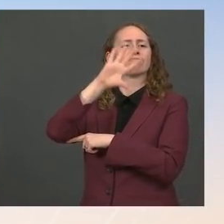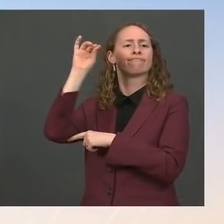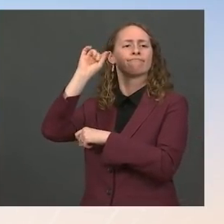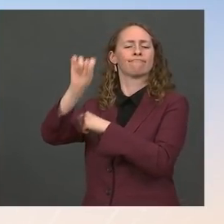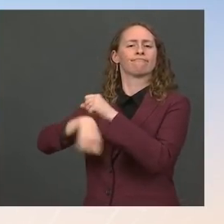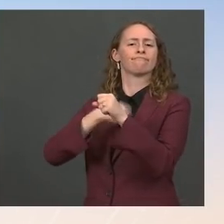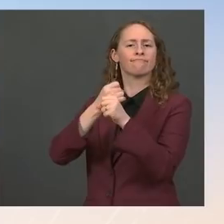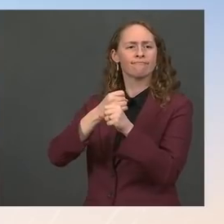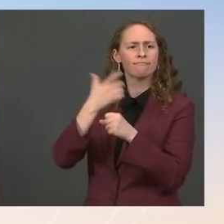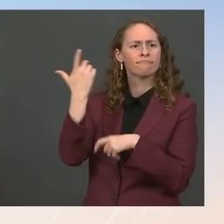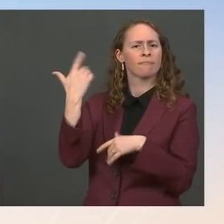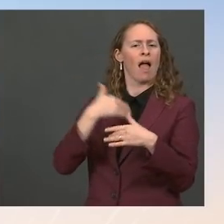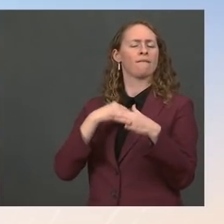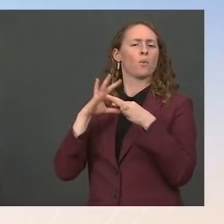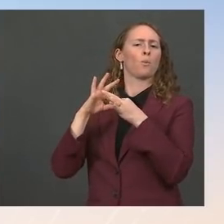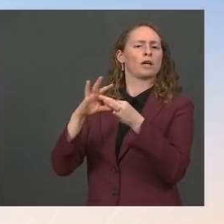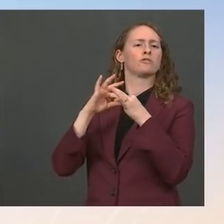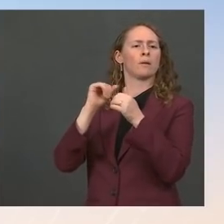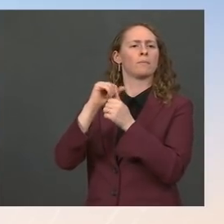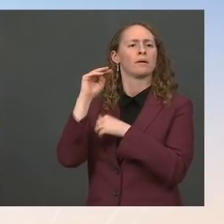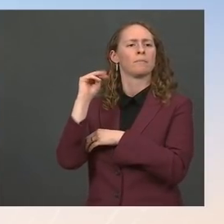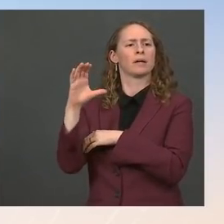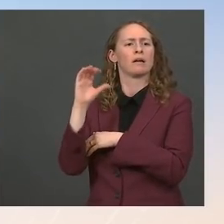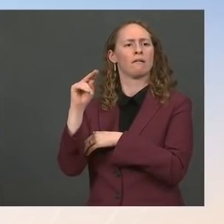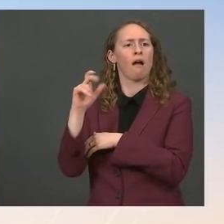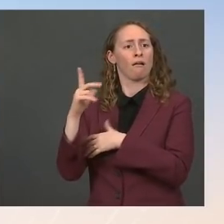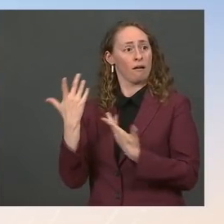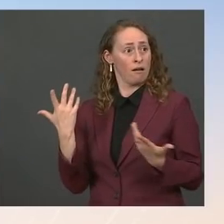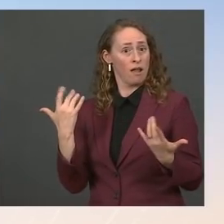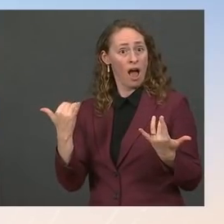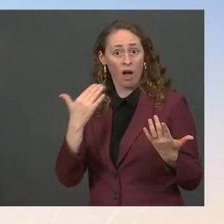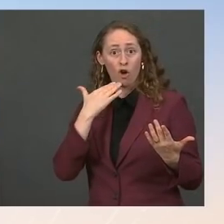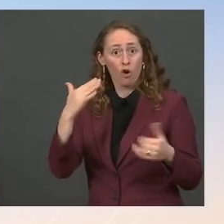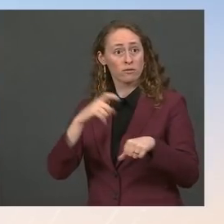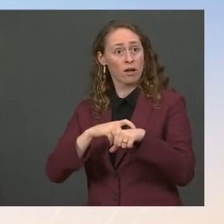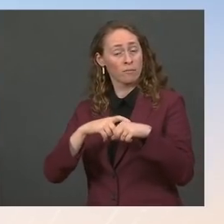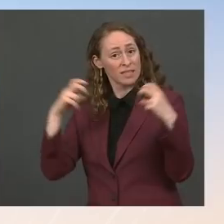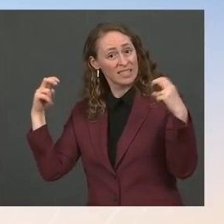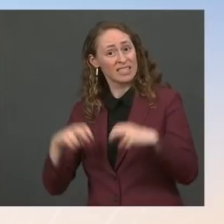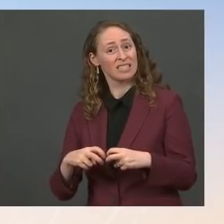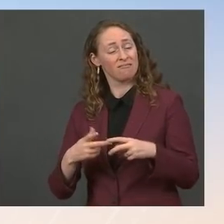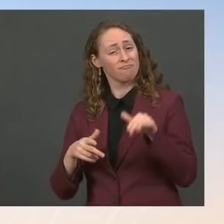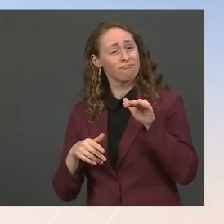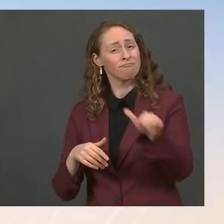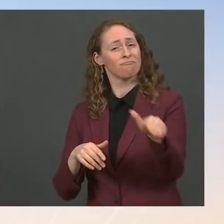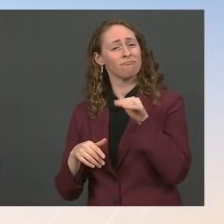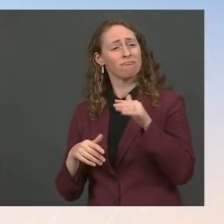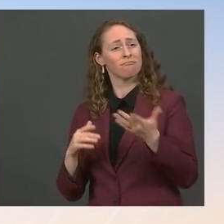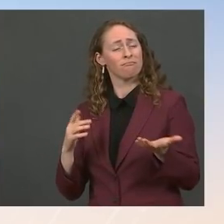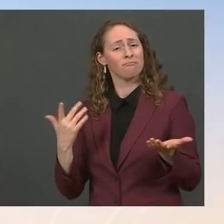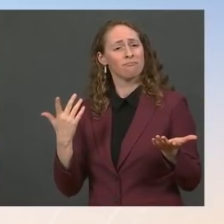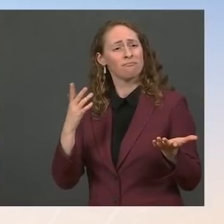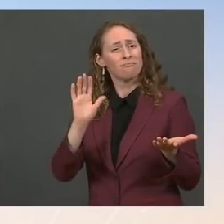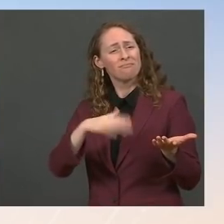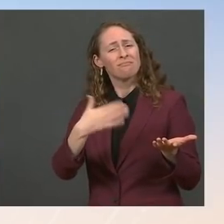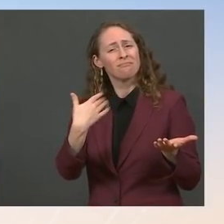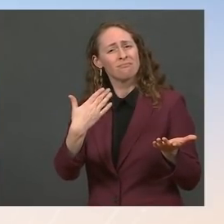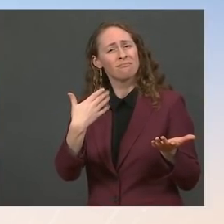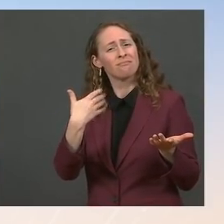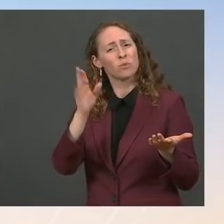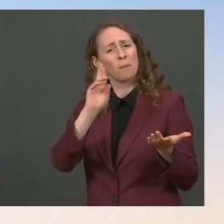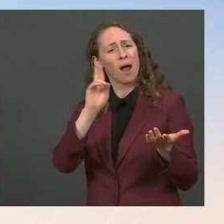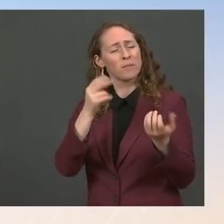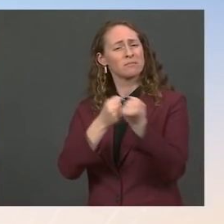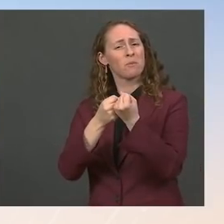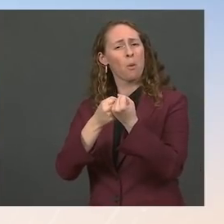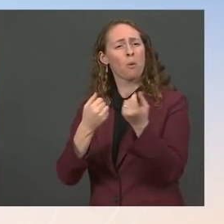that he talks to Mitch McConnell about voting rights, to lean in, to get Republicans to stand and support it? Because this is not